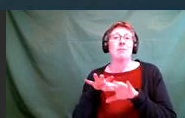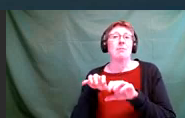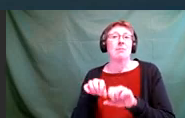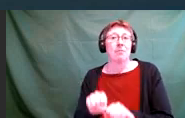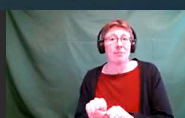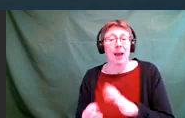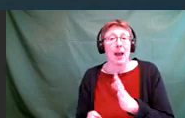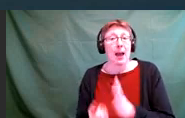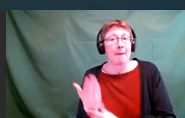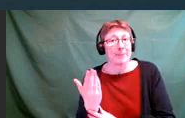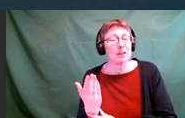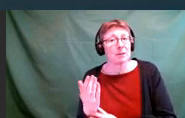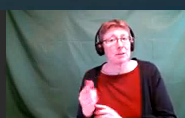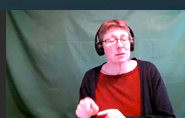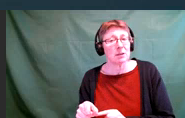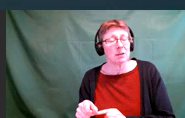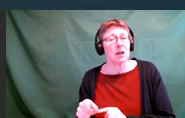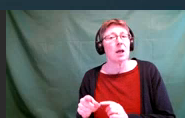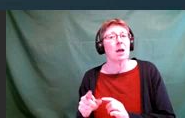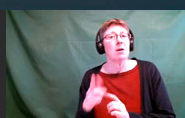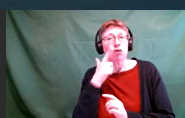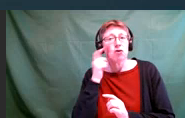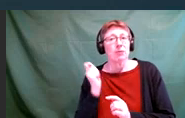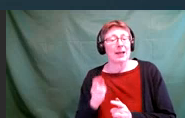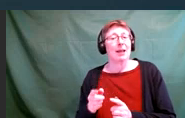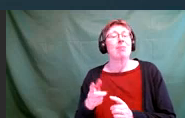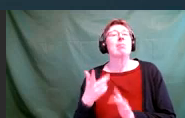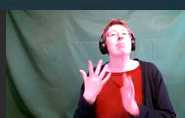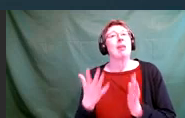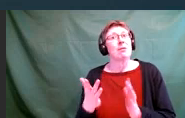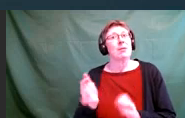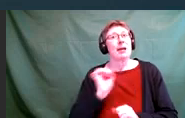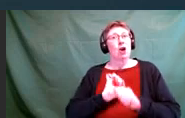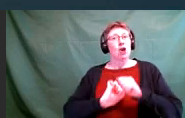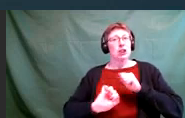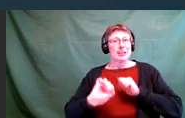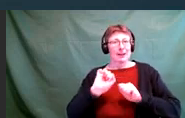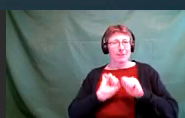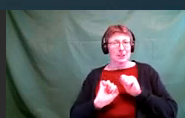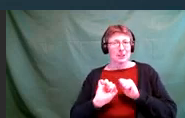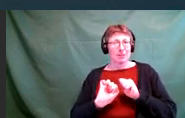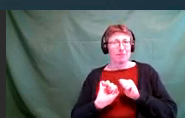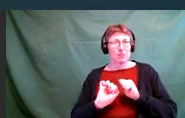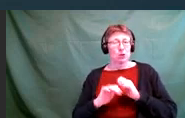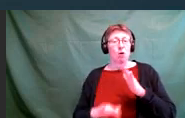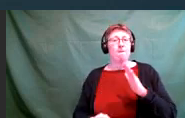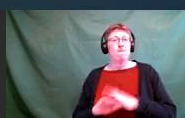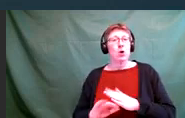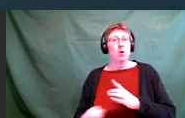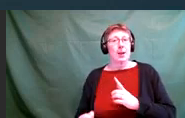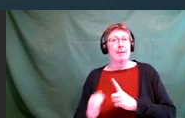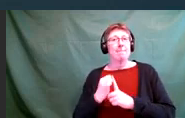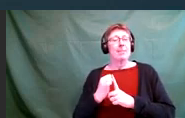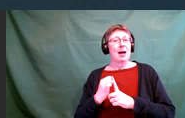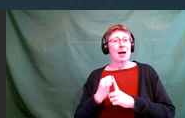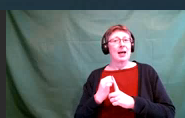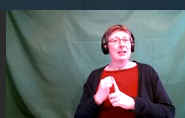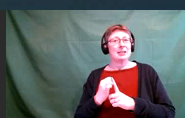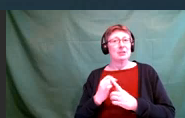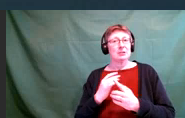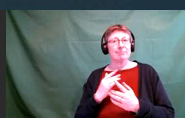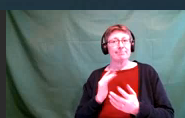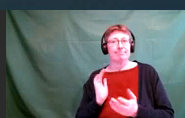Ukraine, there may be a little bit of conservatism where the full impact wasn't fully reflected in the share